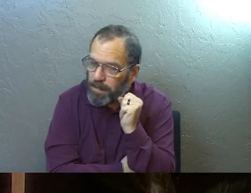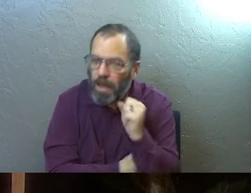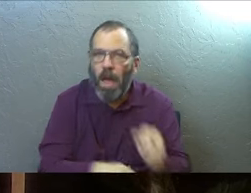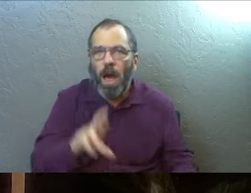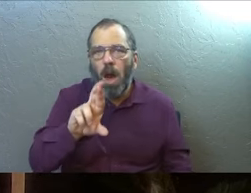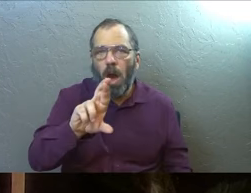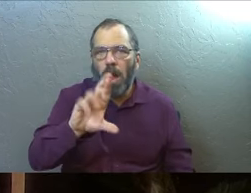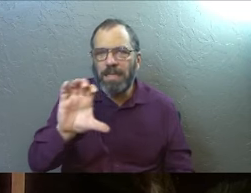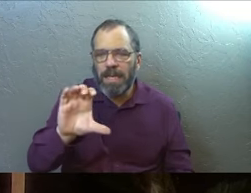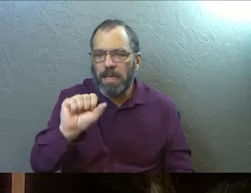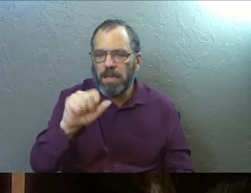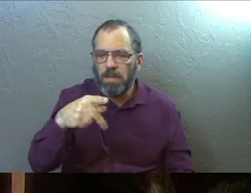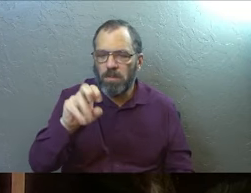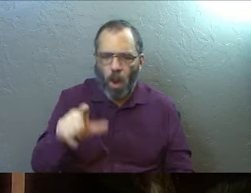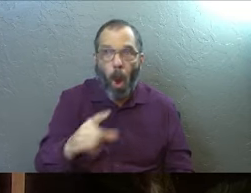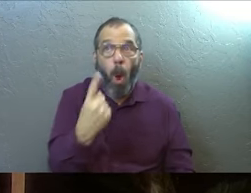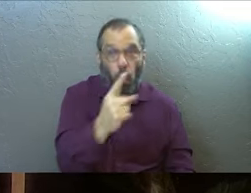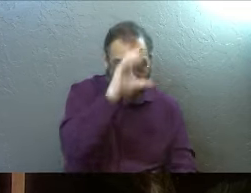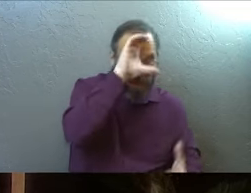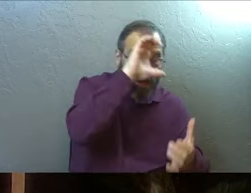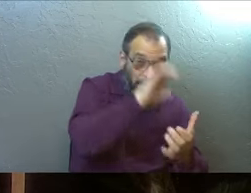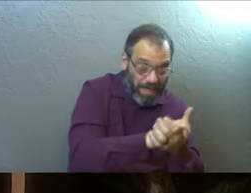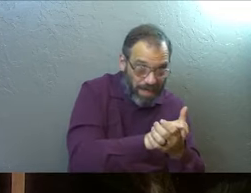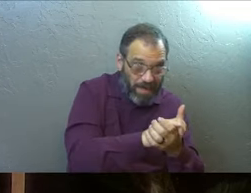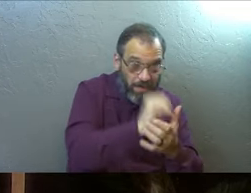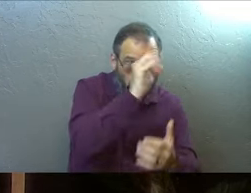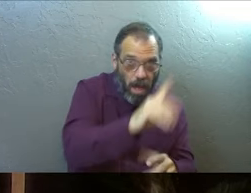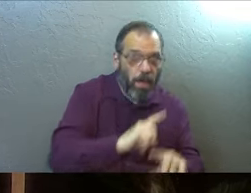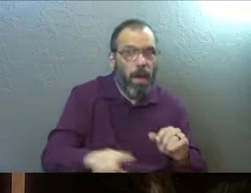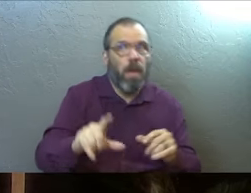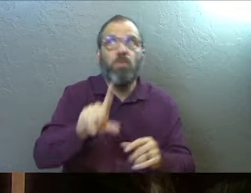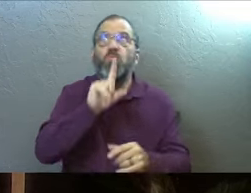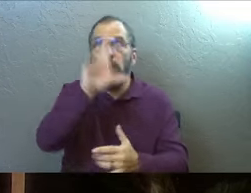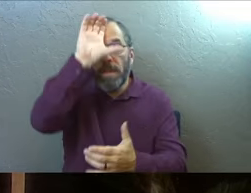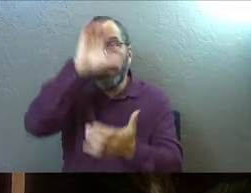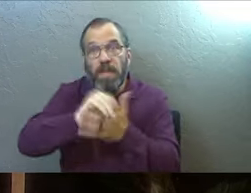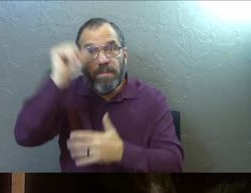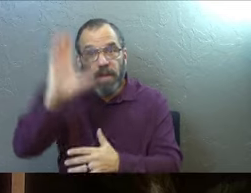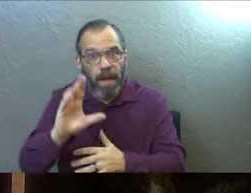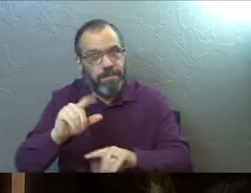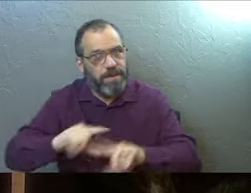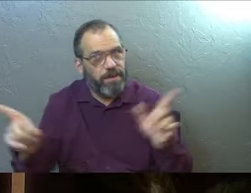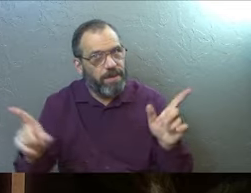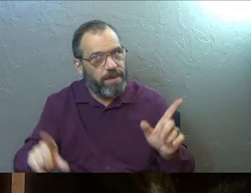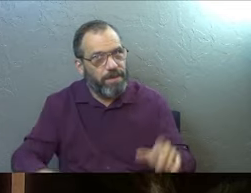R.C. Sproul said, it's one thing to believe in God, it is quite another to believe God.